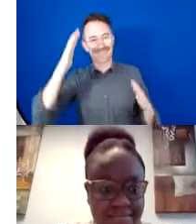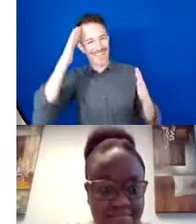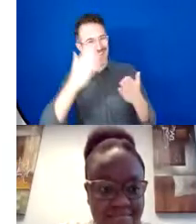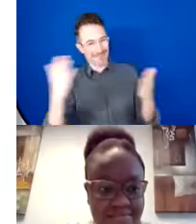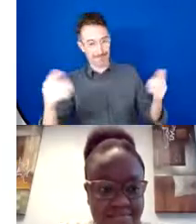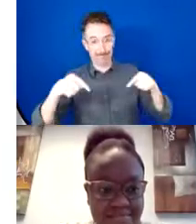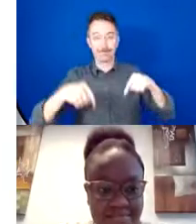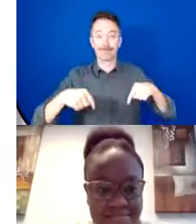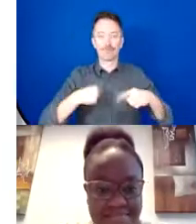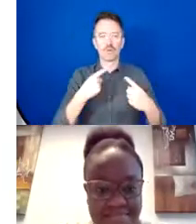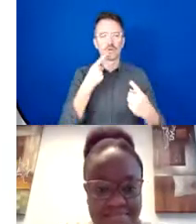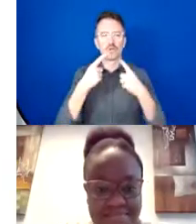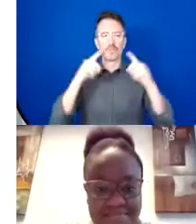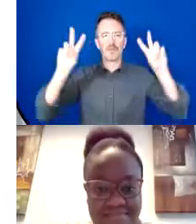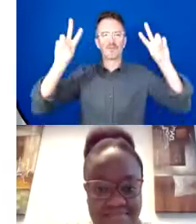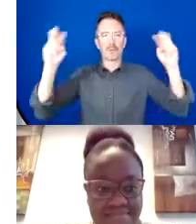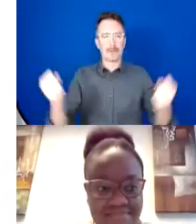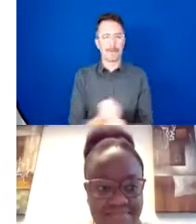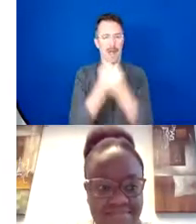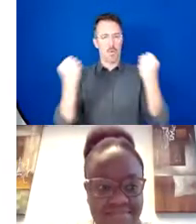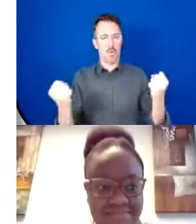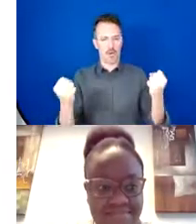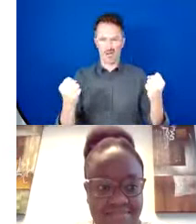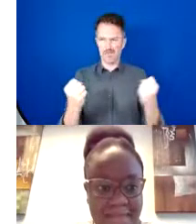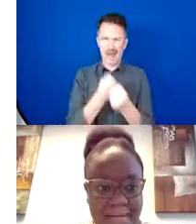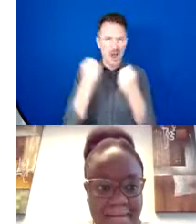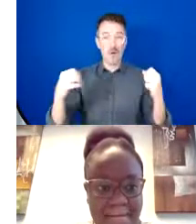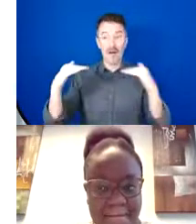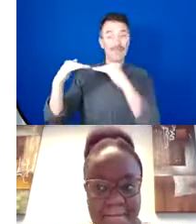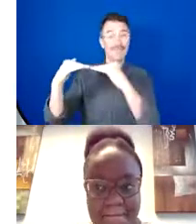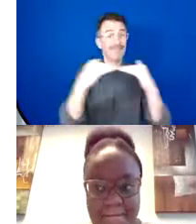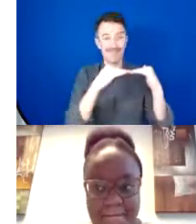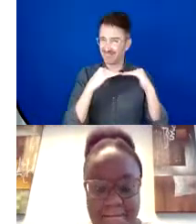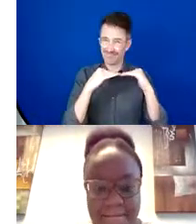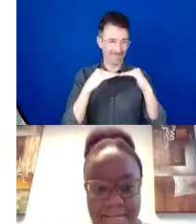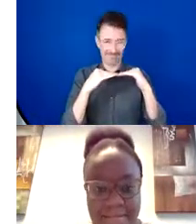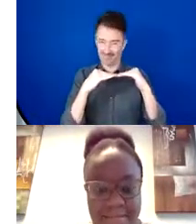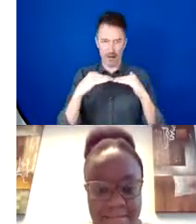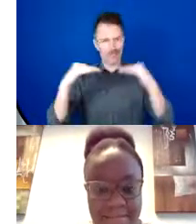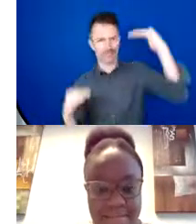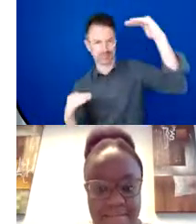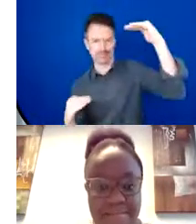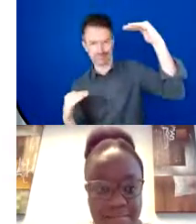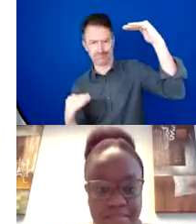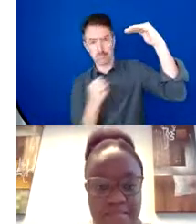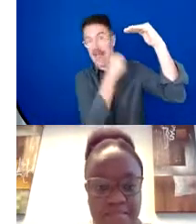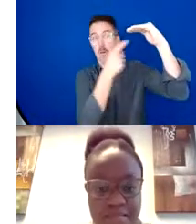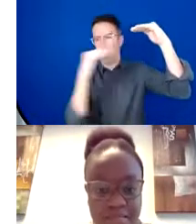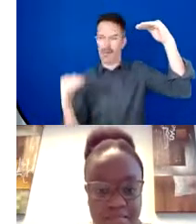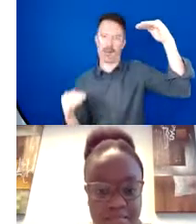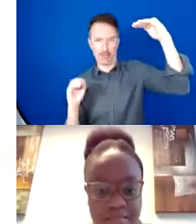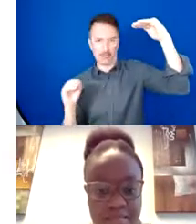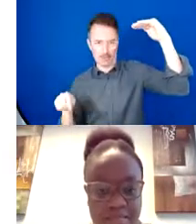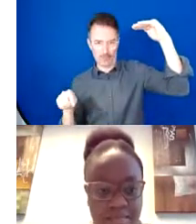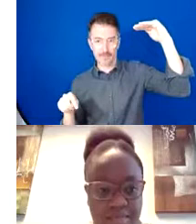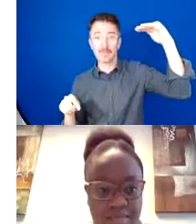differentials. And the reason why is because to talk about decolonizing development means, among other things, to talk about power and about